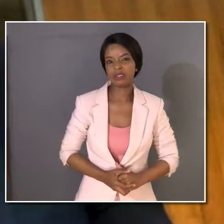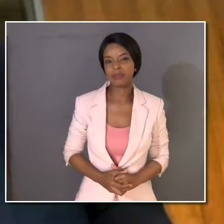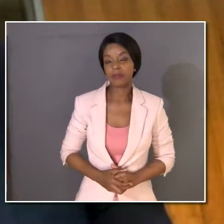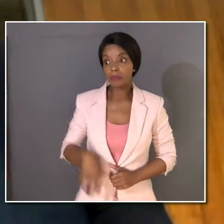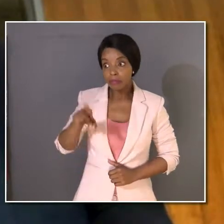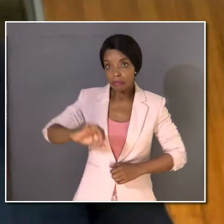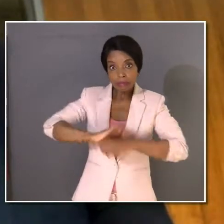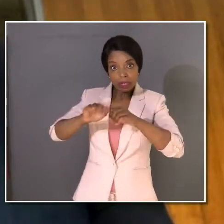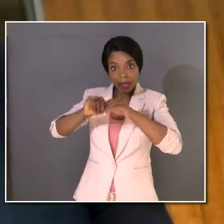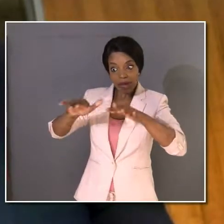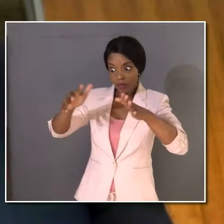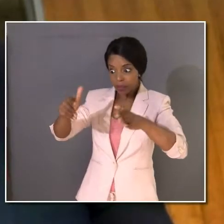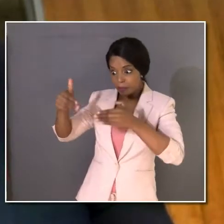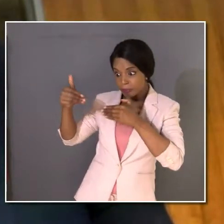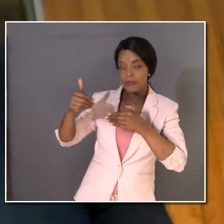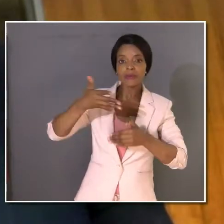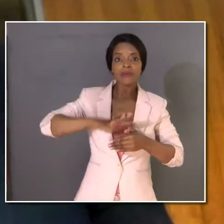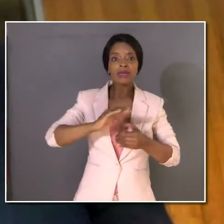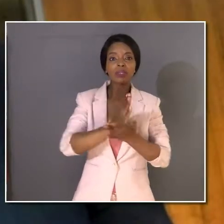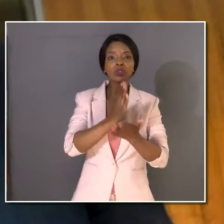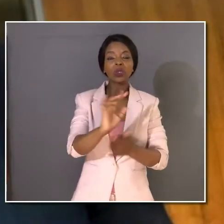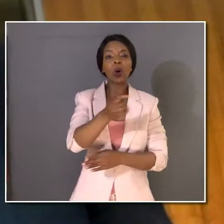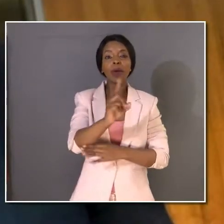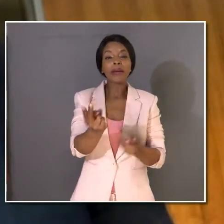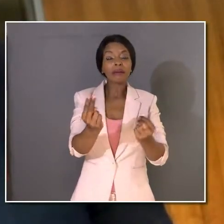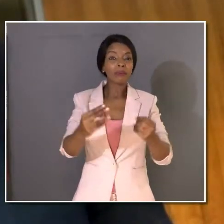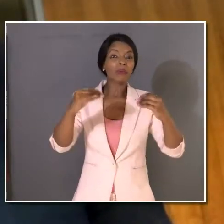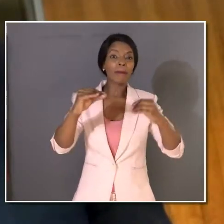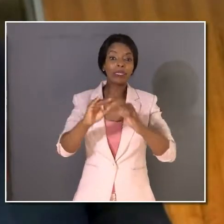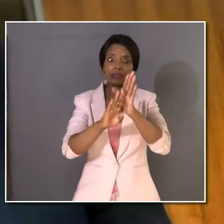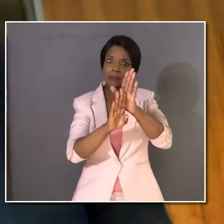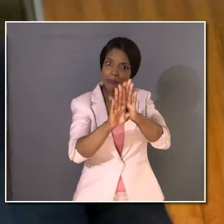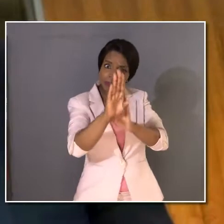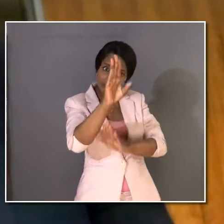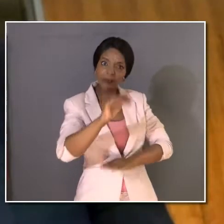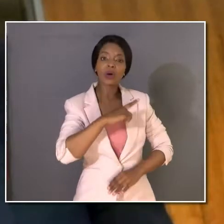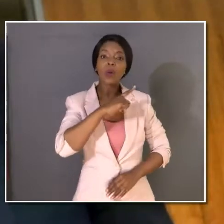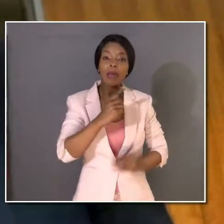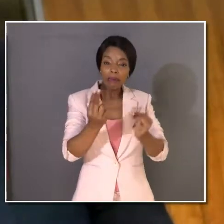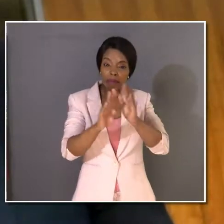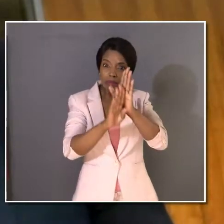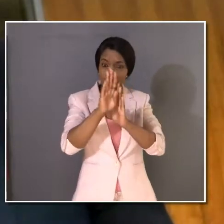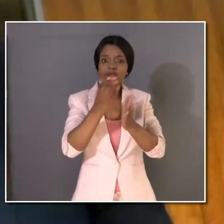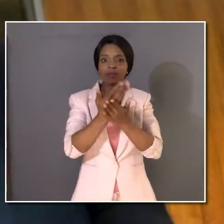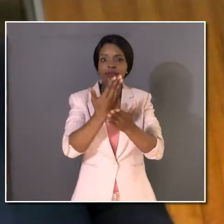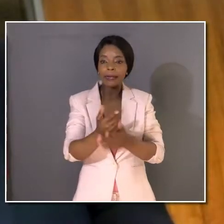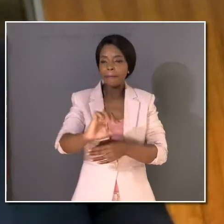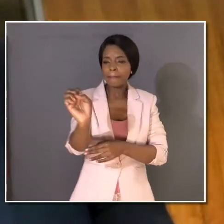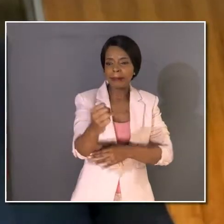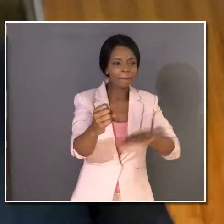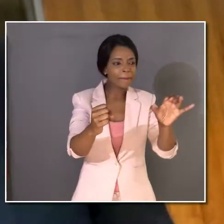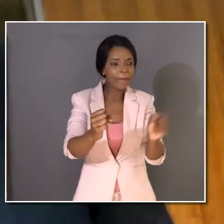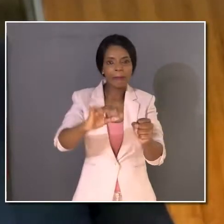new businesses, businesses that will contribute to the economy, create jobs, and continue to address